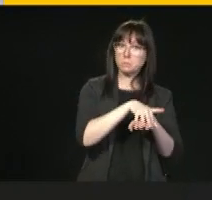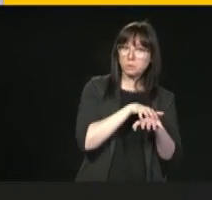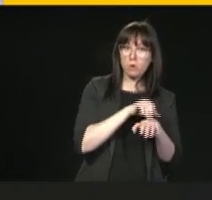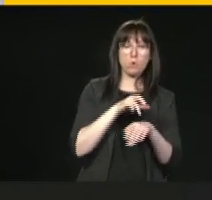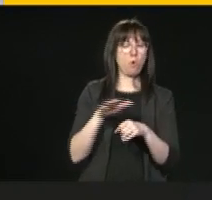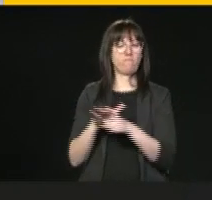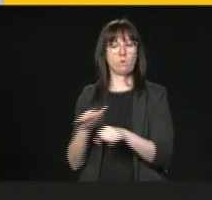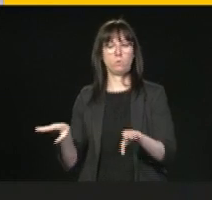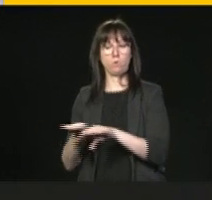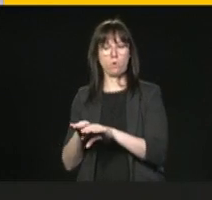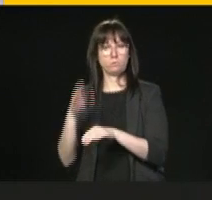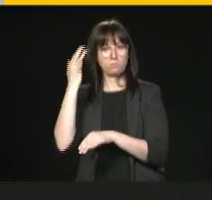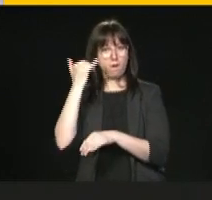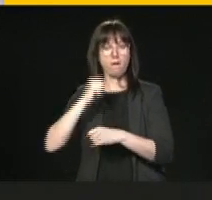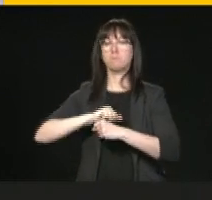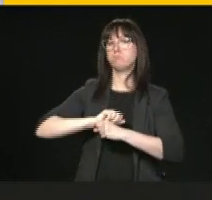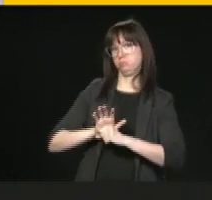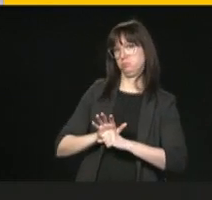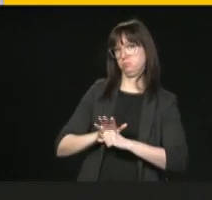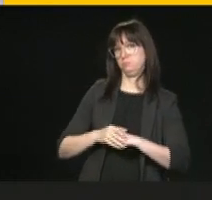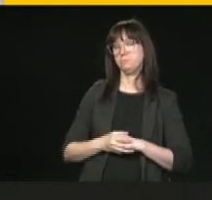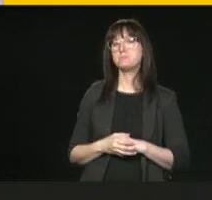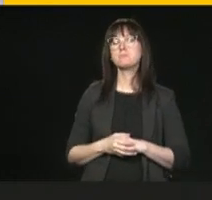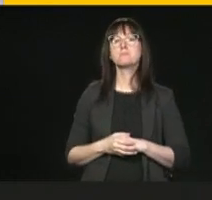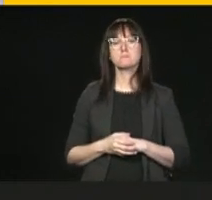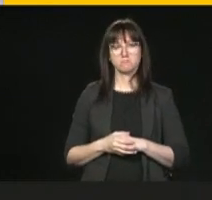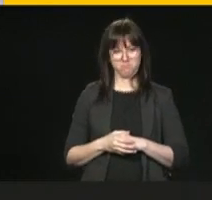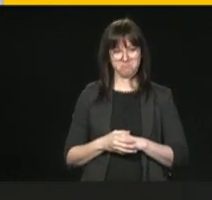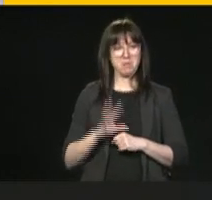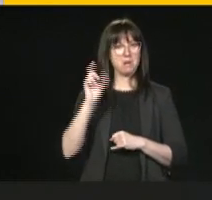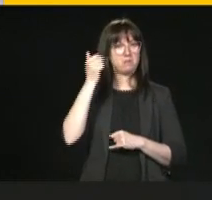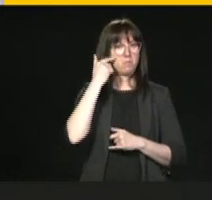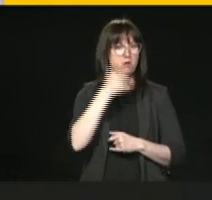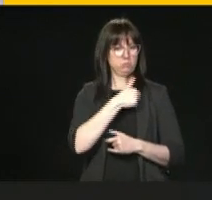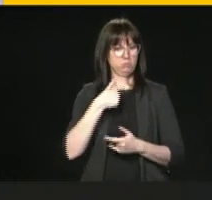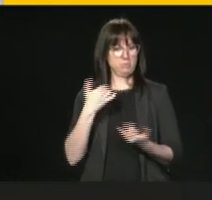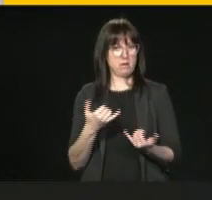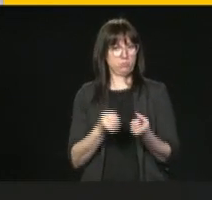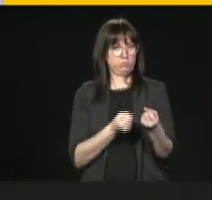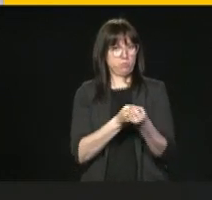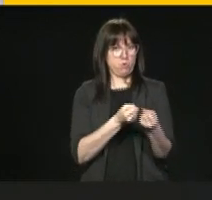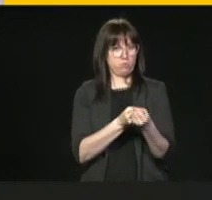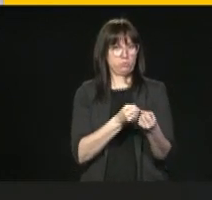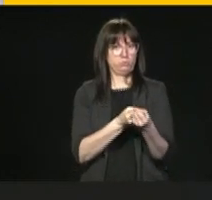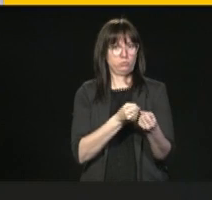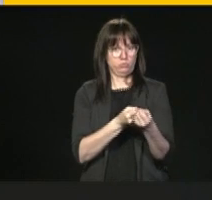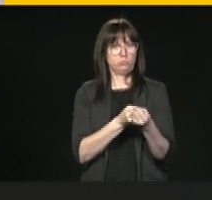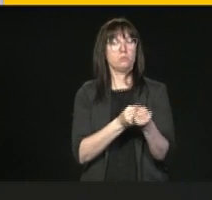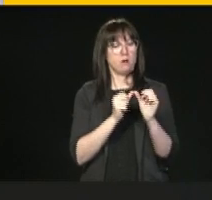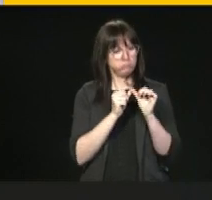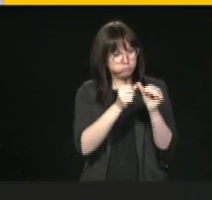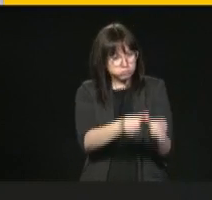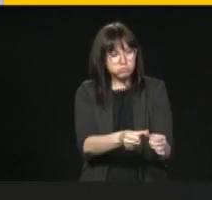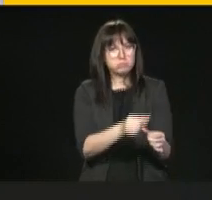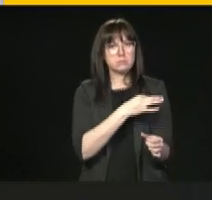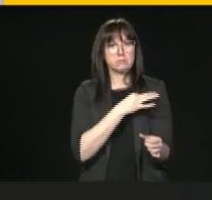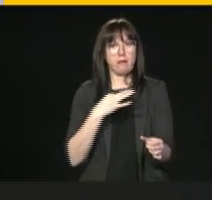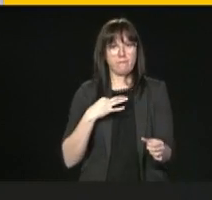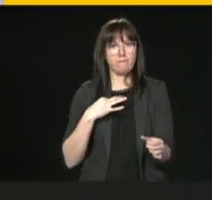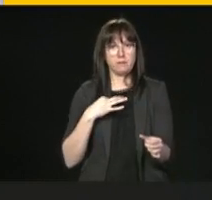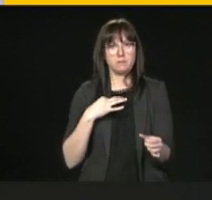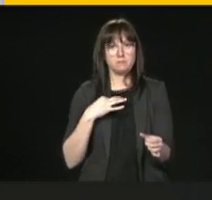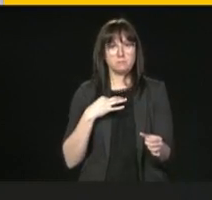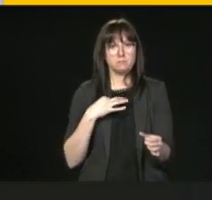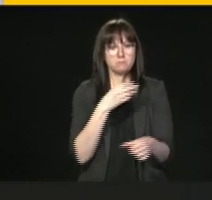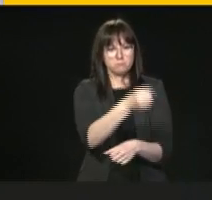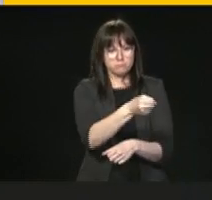activities altogether because of COVID-19. We are helping employers to keep their employees and support those employees